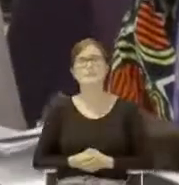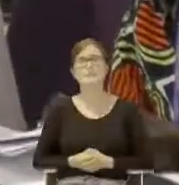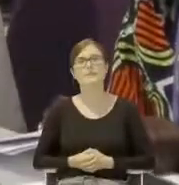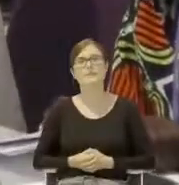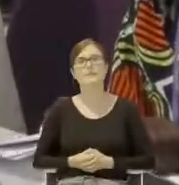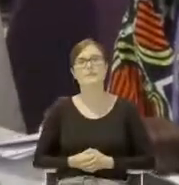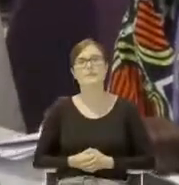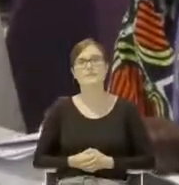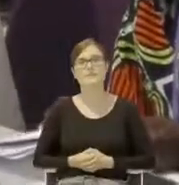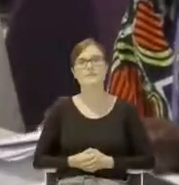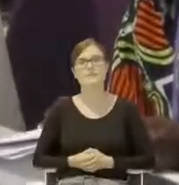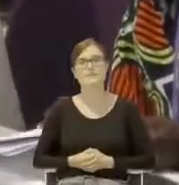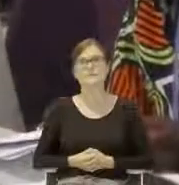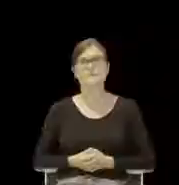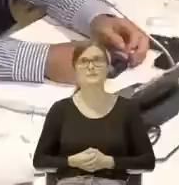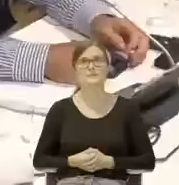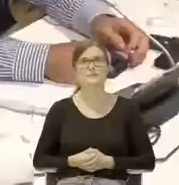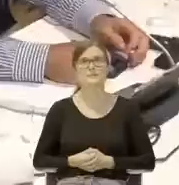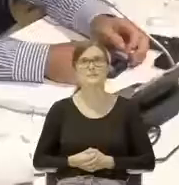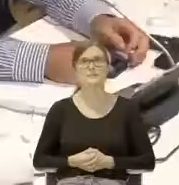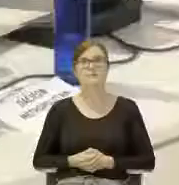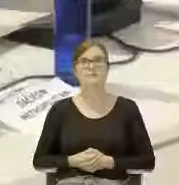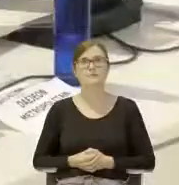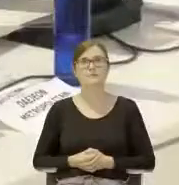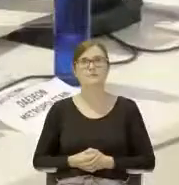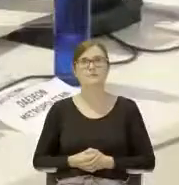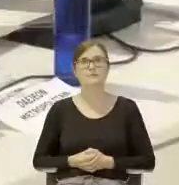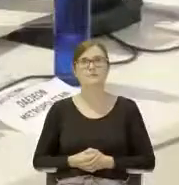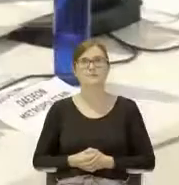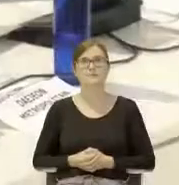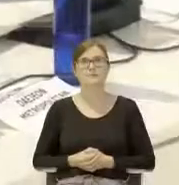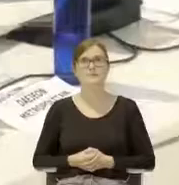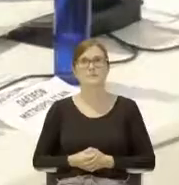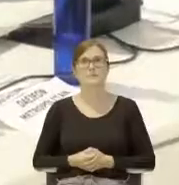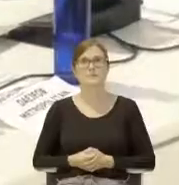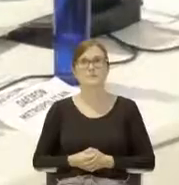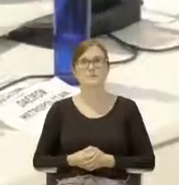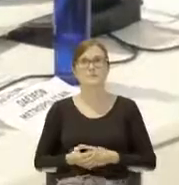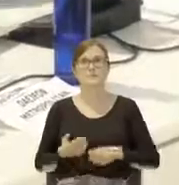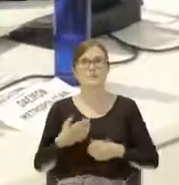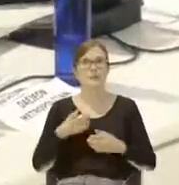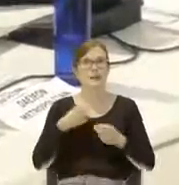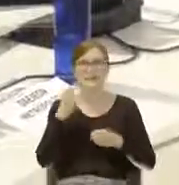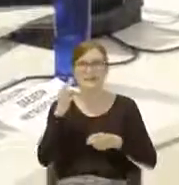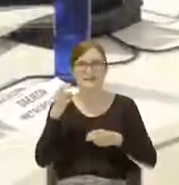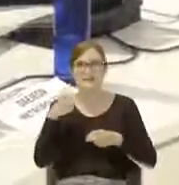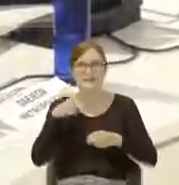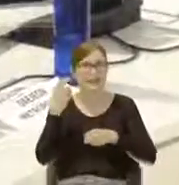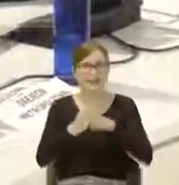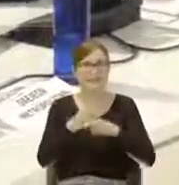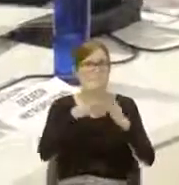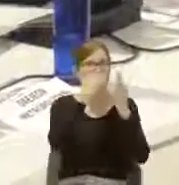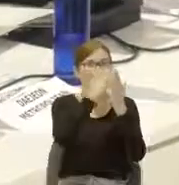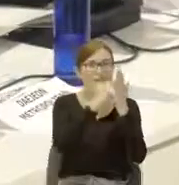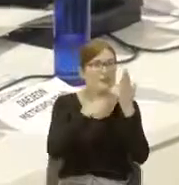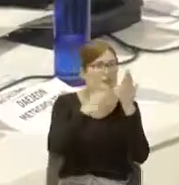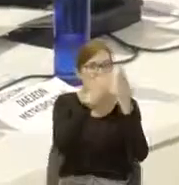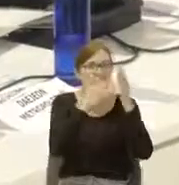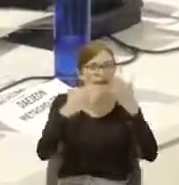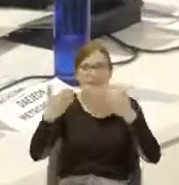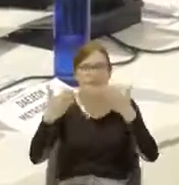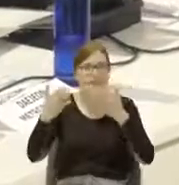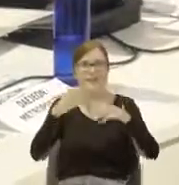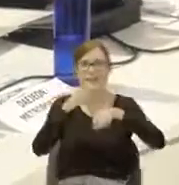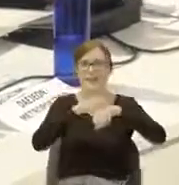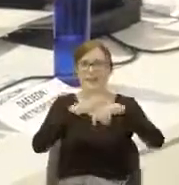all the voices. Mayor, the floor thank is yours. Thank you, Emilia. Your Excellency, Maimouna, dear friends, dear colleagues, dear mayors,